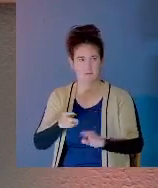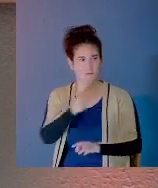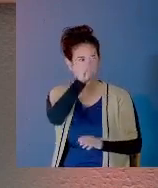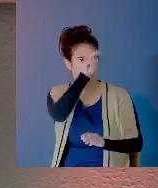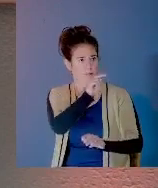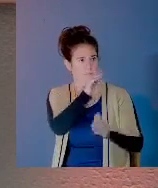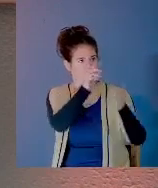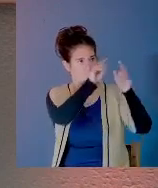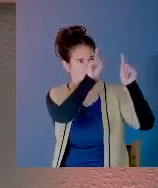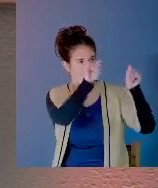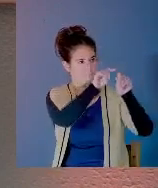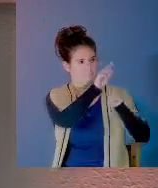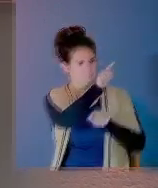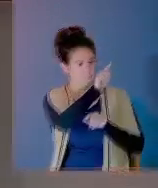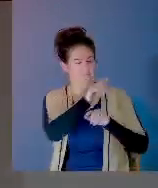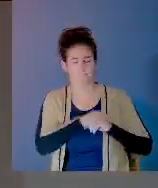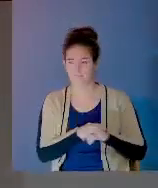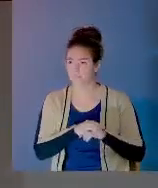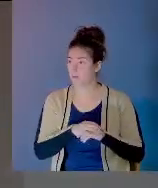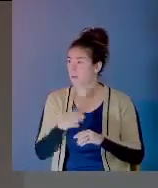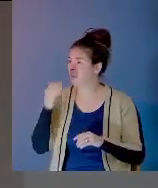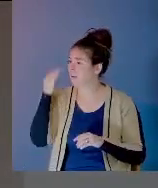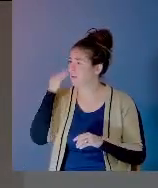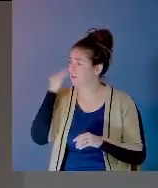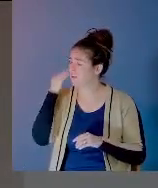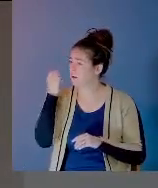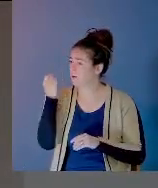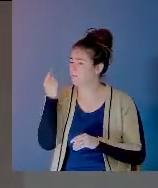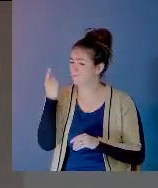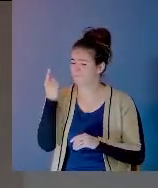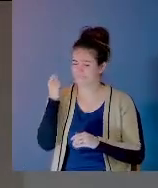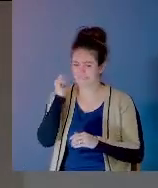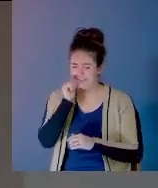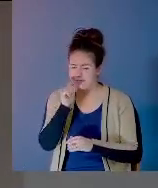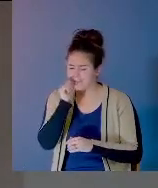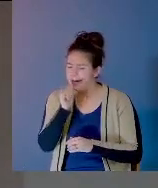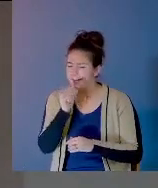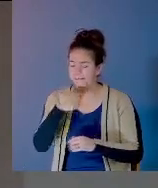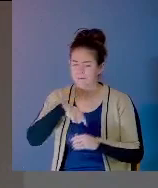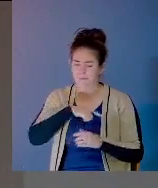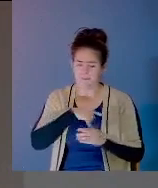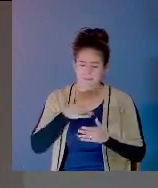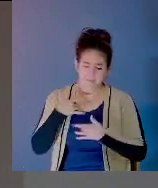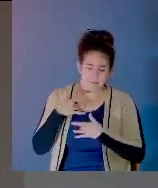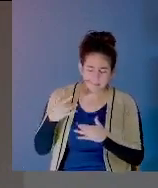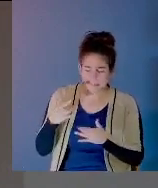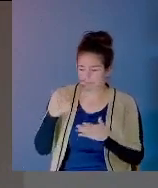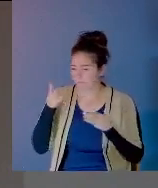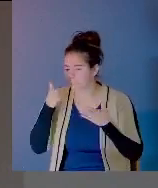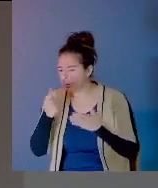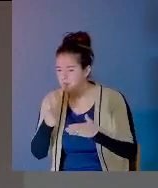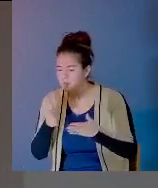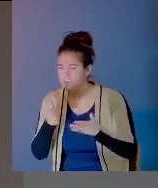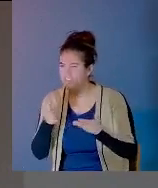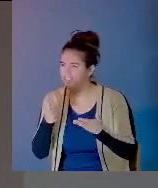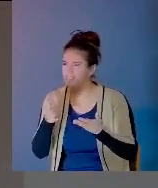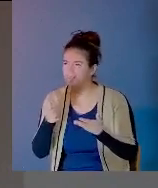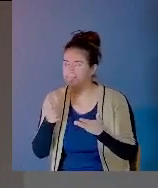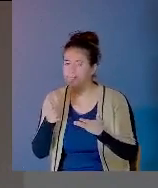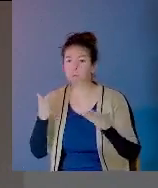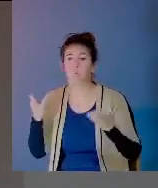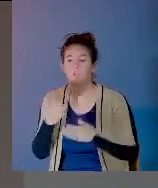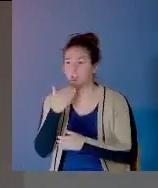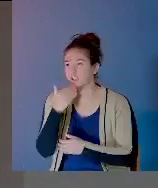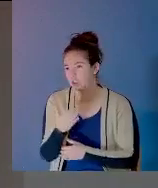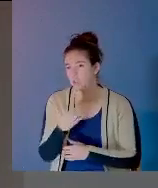know, our daily lives, we tend to try to focus on you know, what's the good stuff, but you